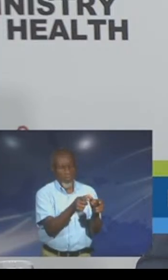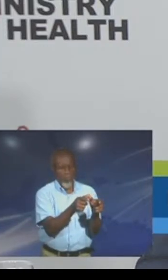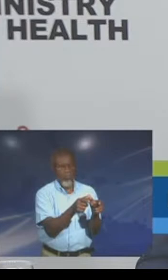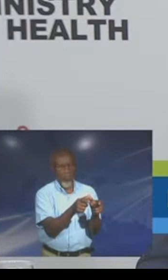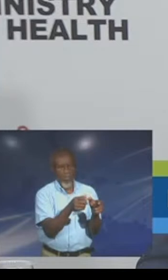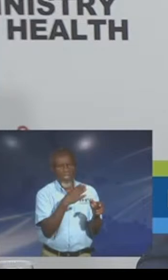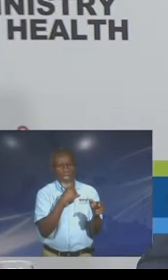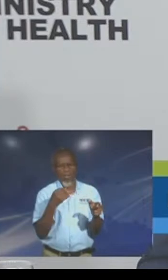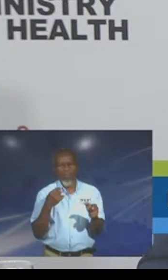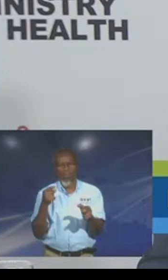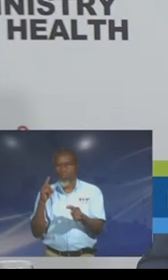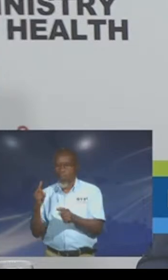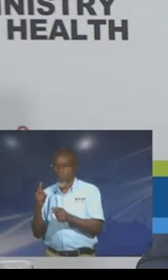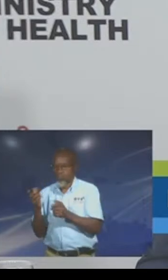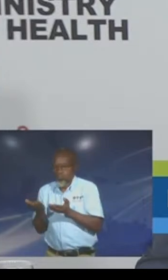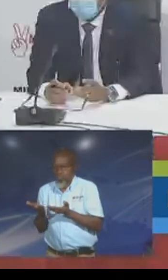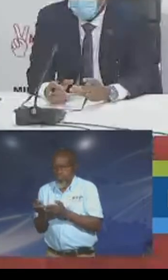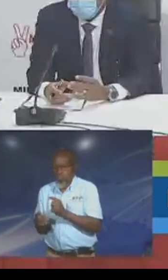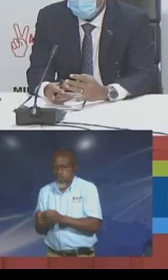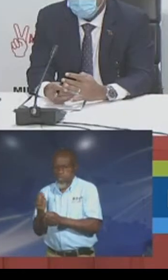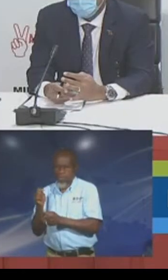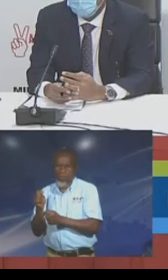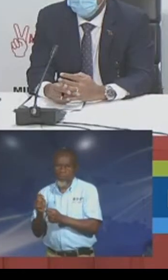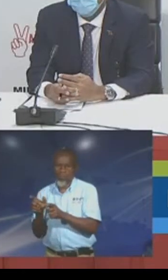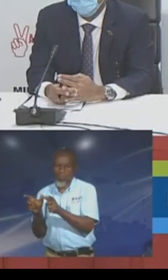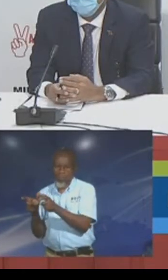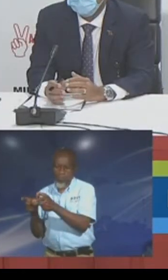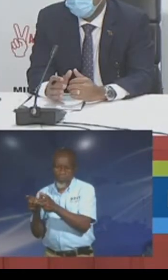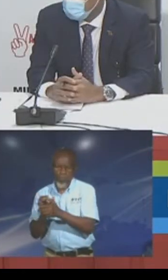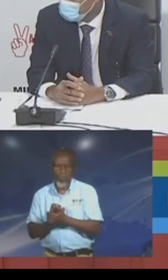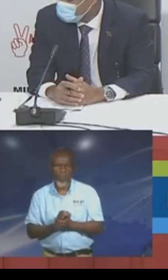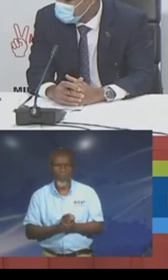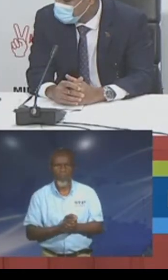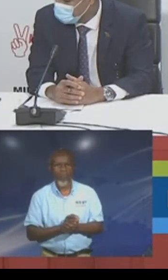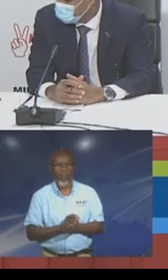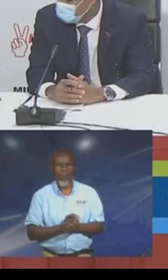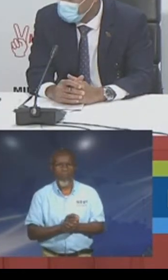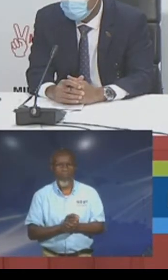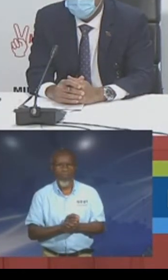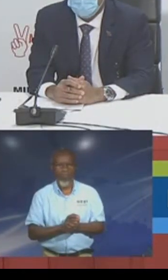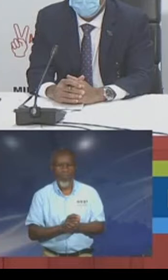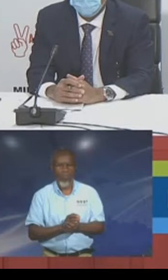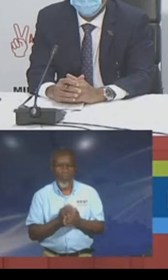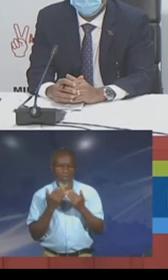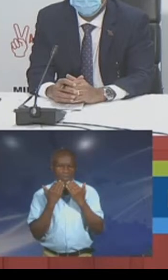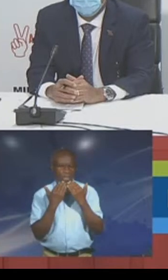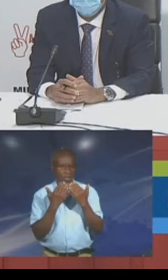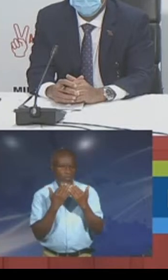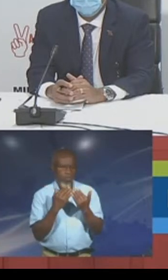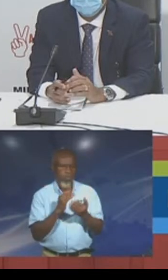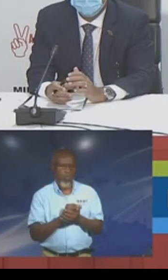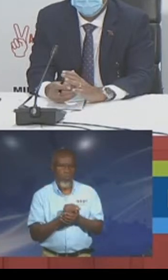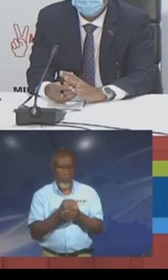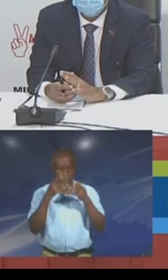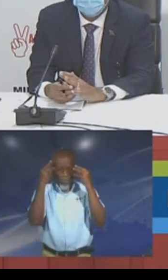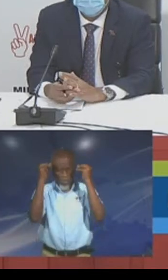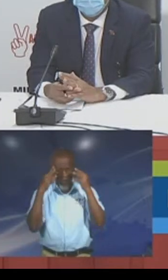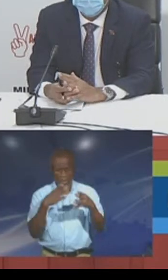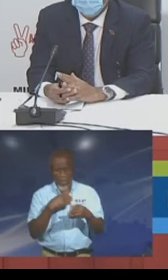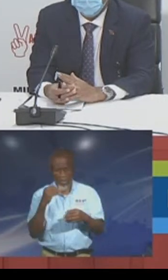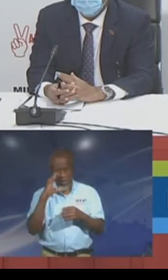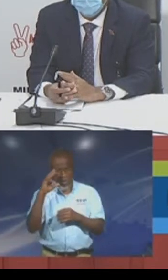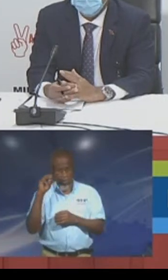Okay, thank you. Thank you very much, Minister. And CMO, we go now to the Express for your two